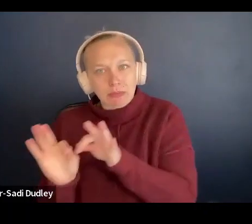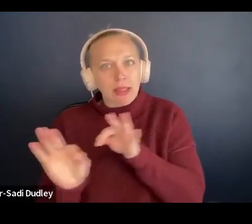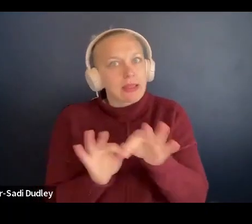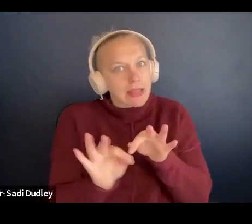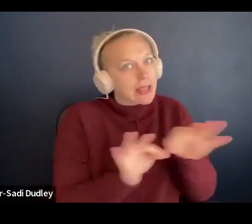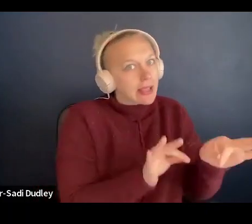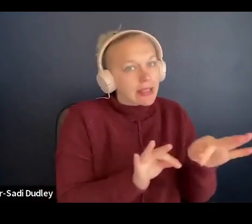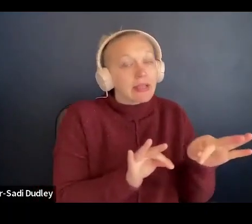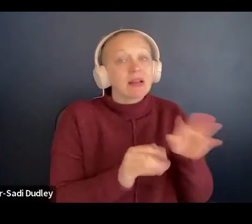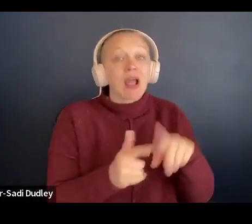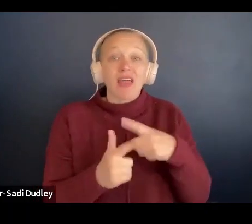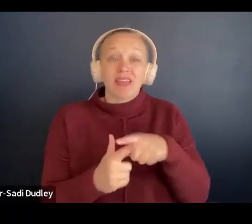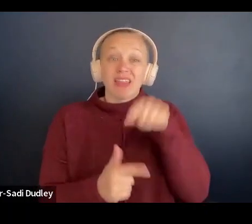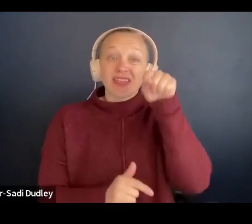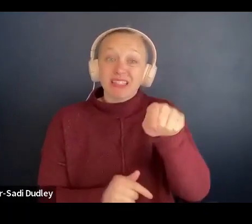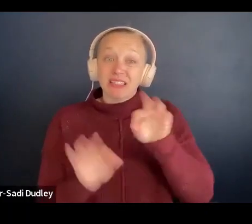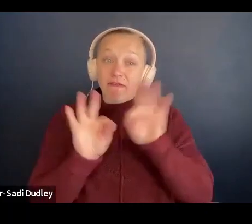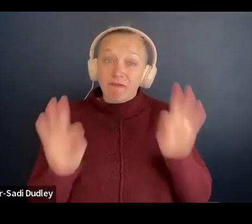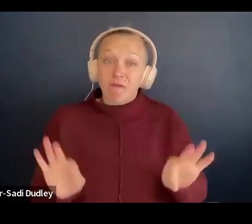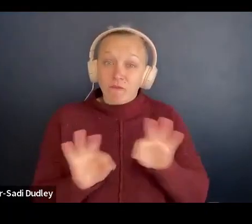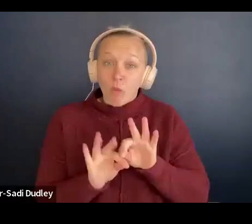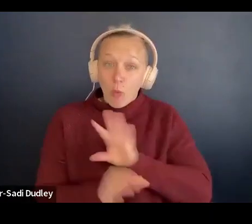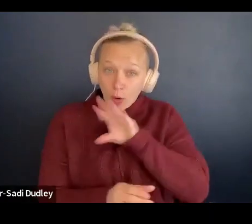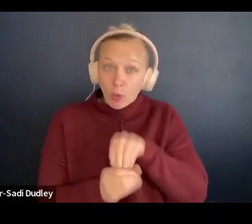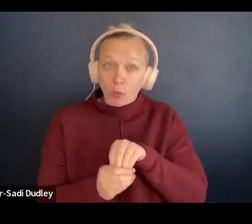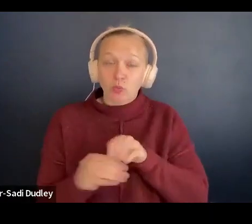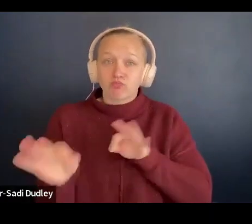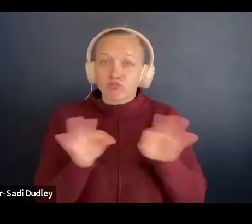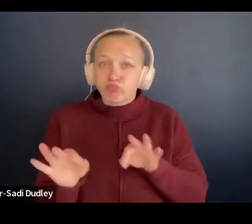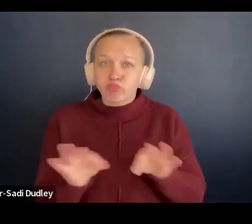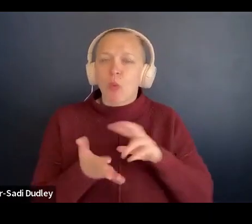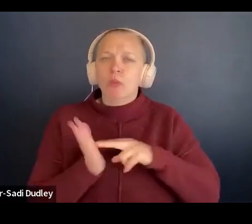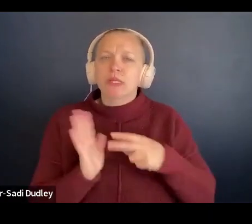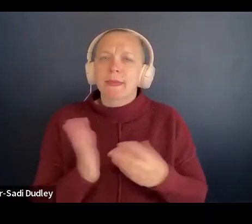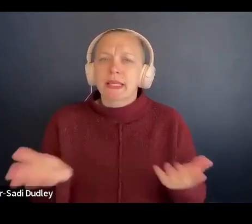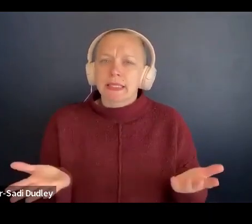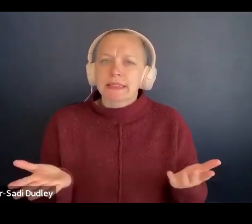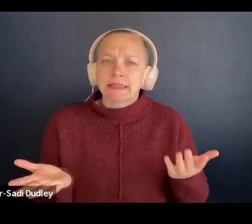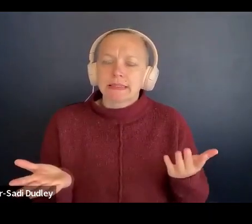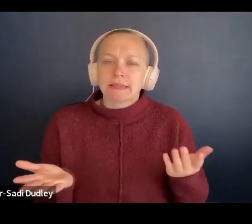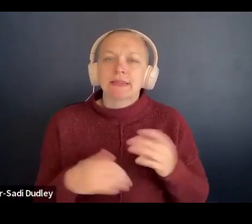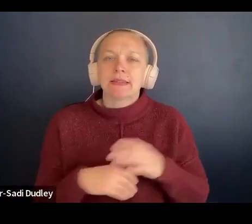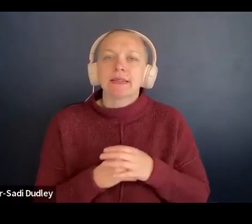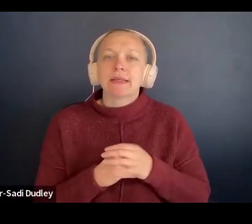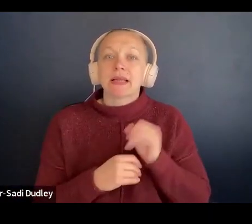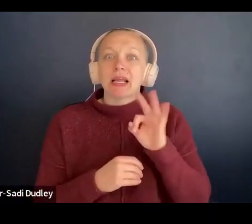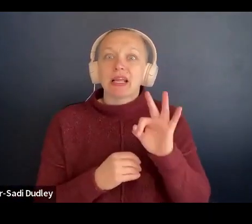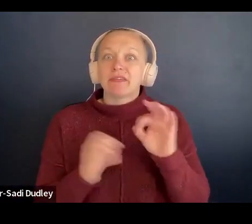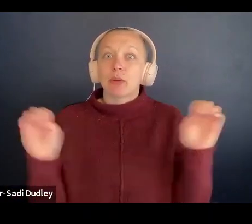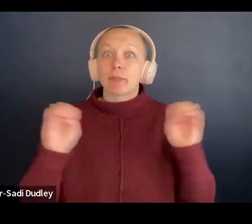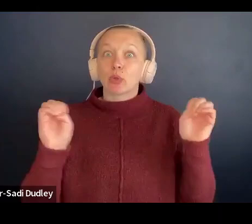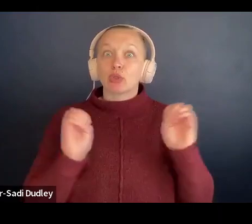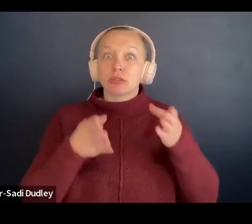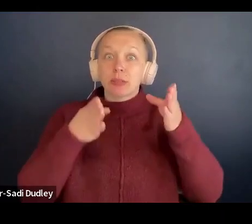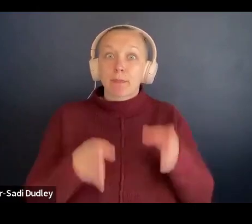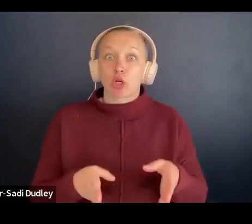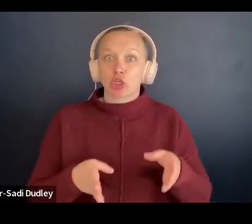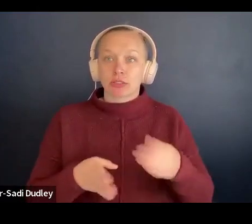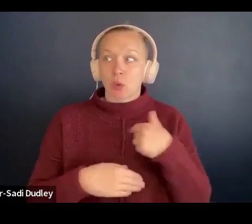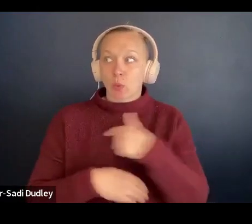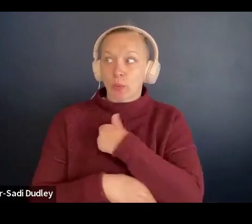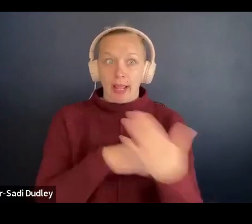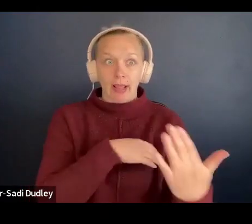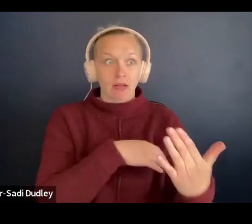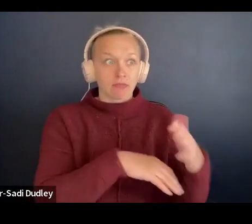form and to talk about what it means, if emergency personnel were to get called. So a